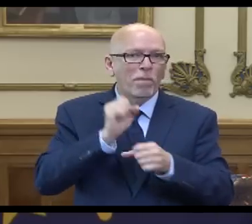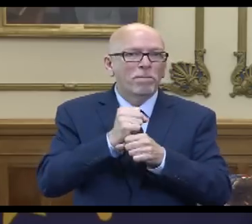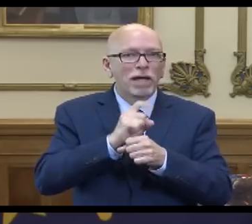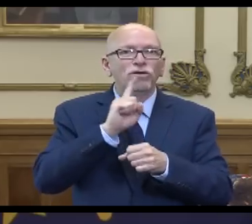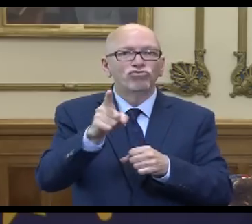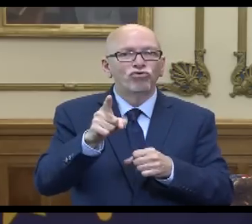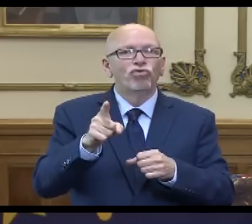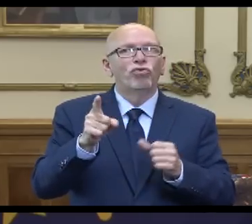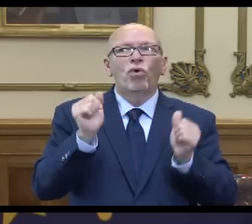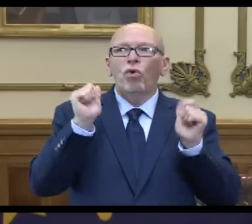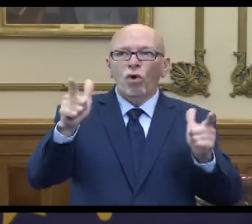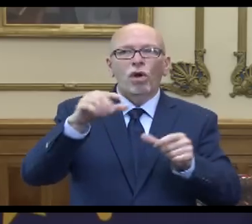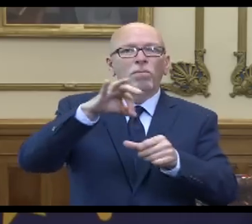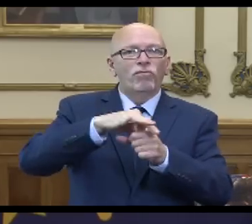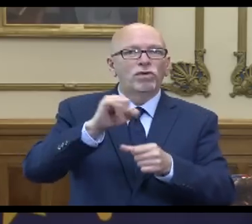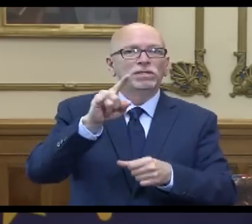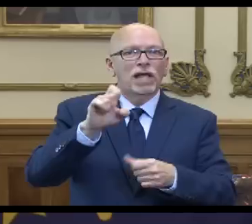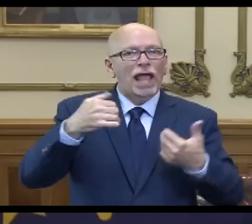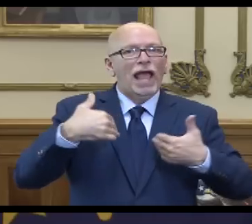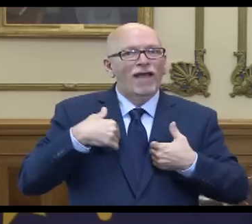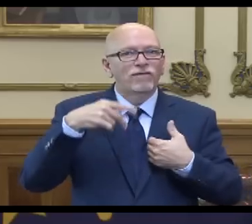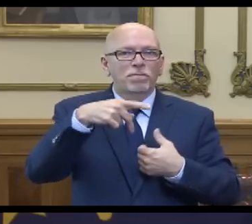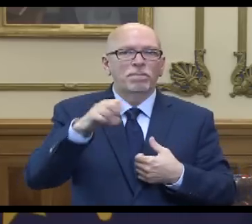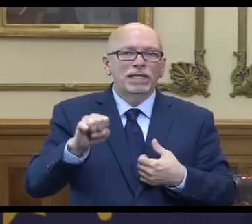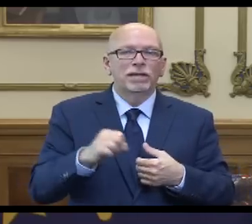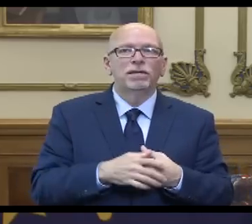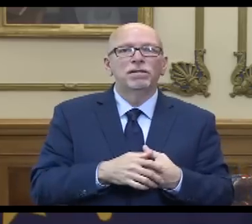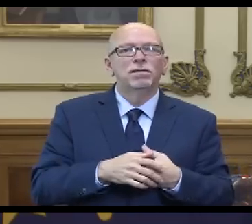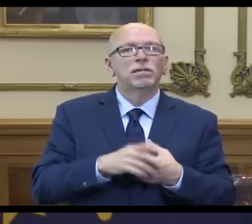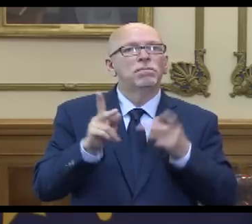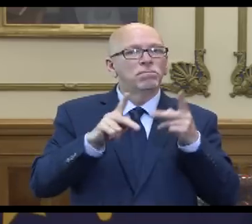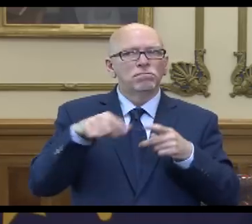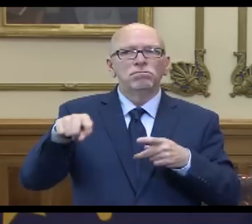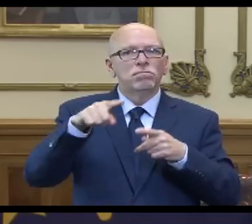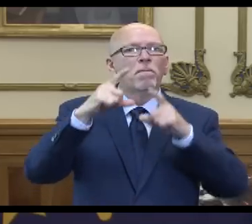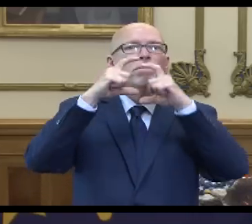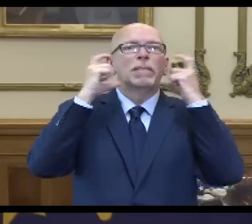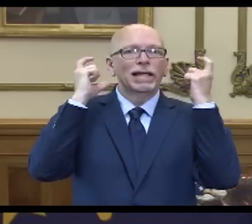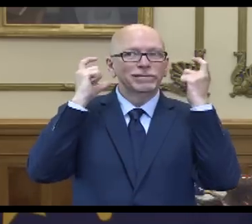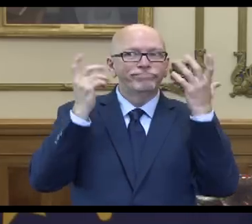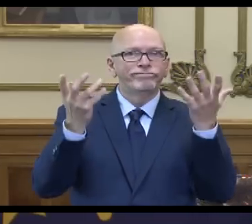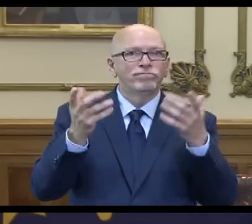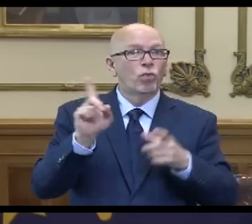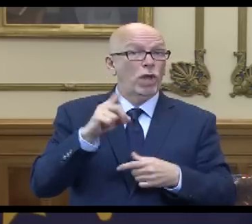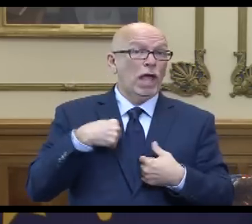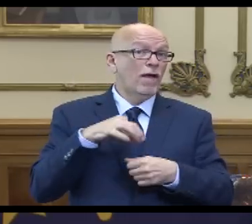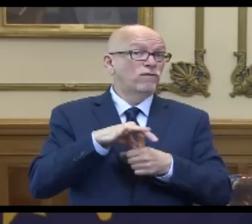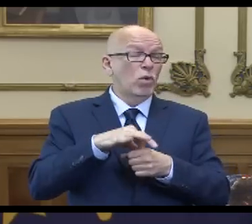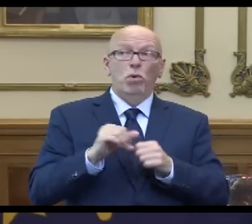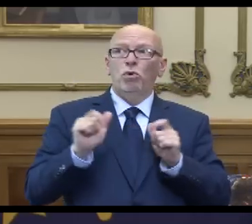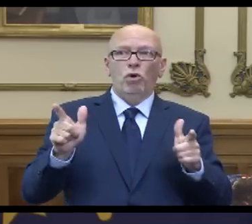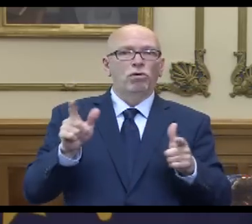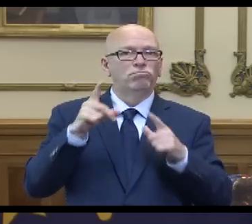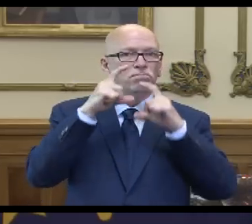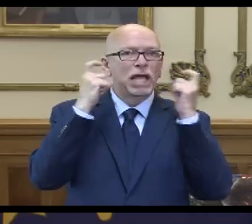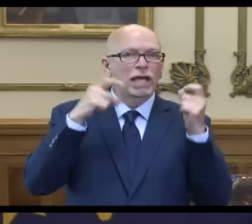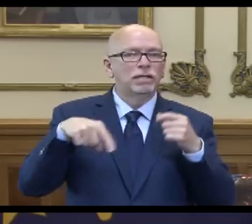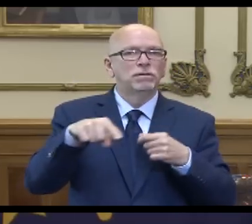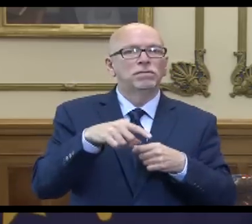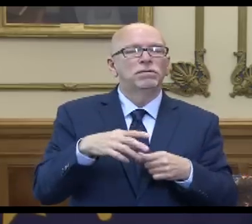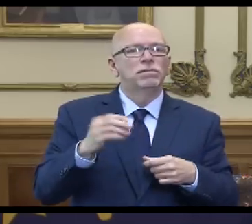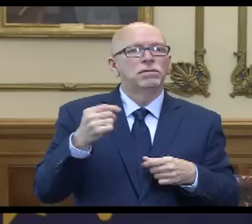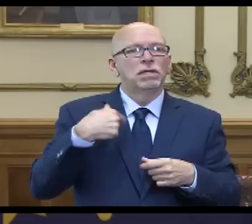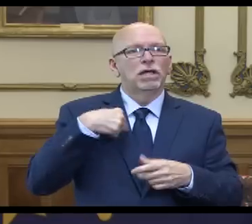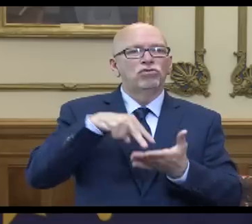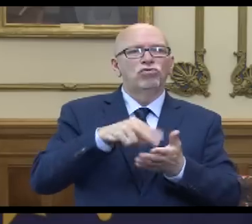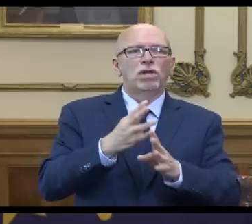was out at every polling site was there. Folks were masked up where I voted, and I stood